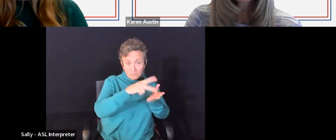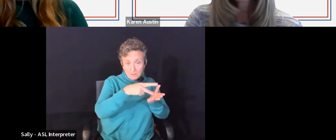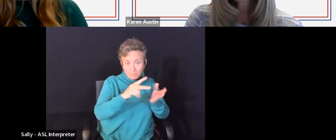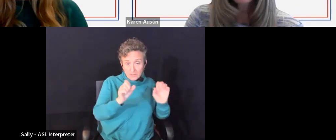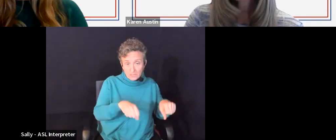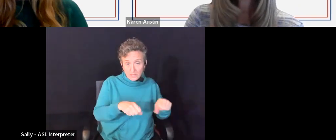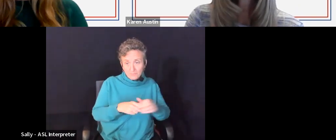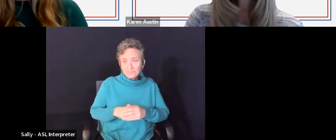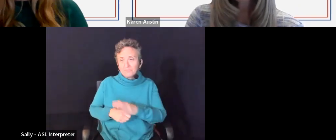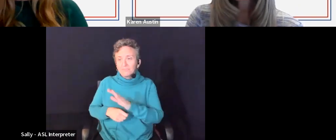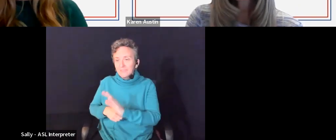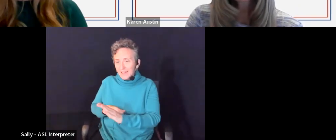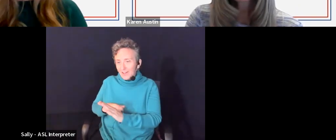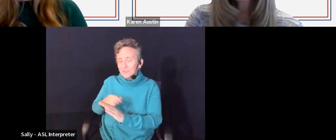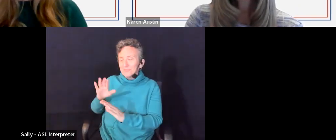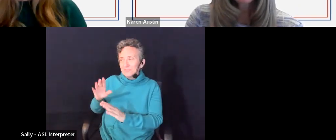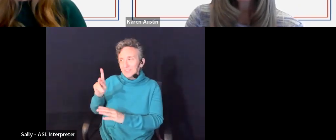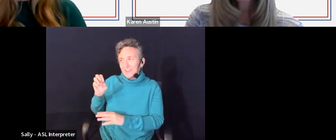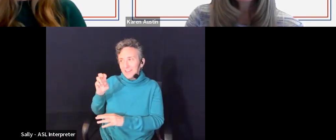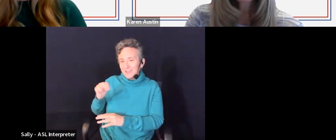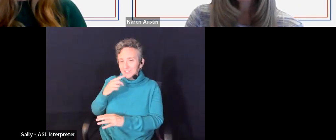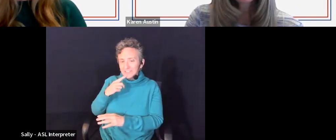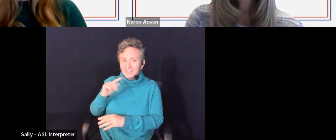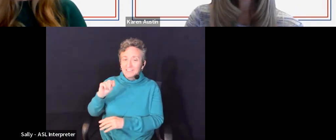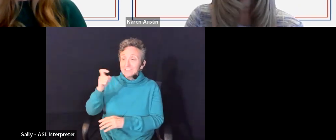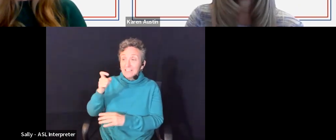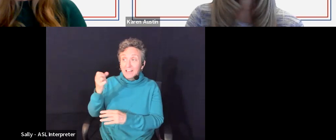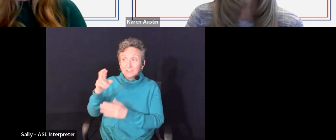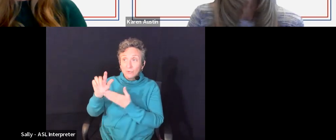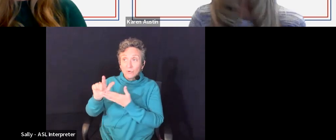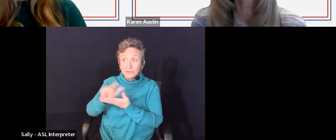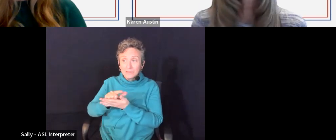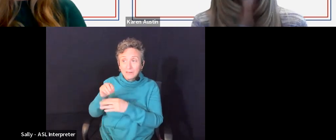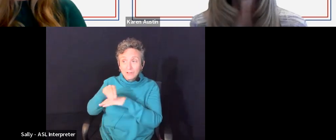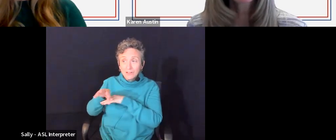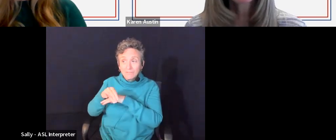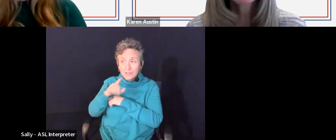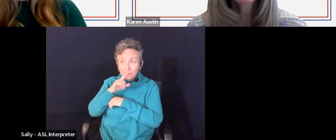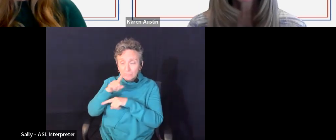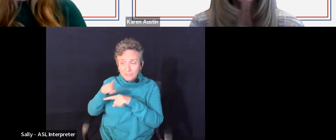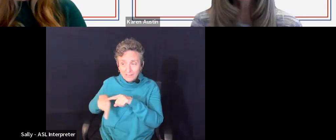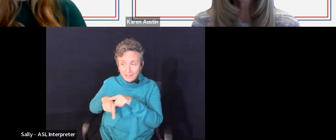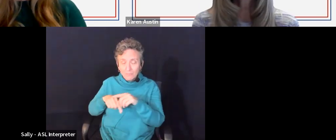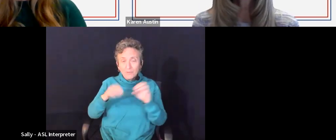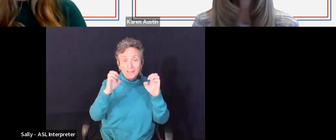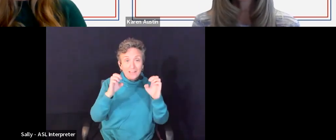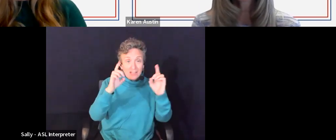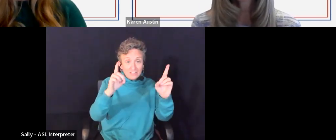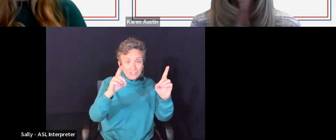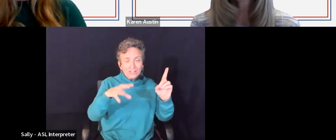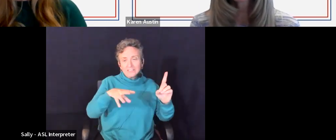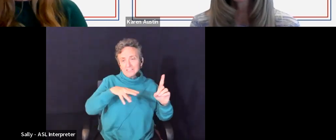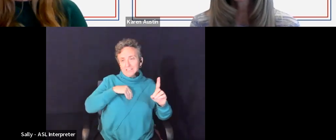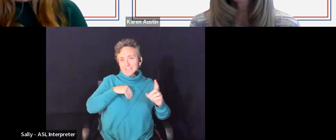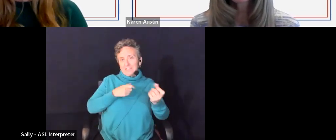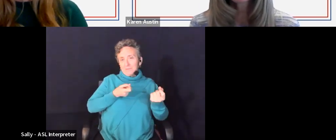Well, again, I'm going to start with, I can't give tax or legal advice, but education is definitely one of